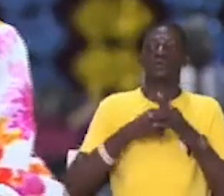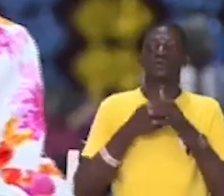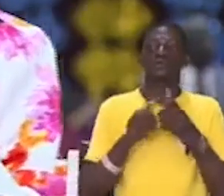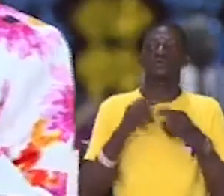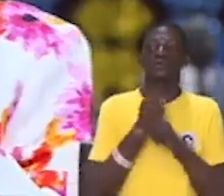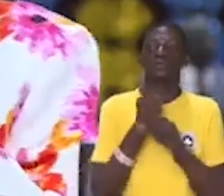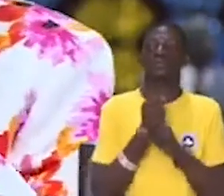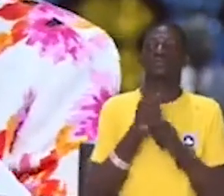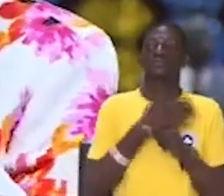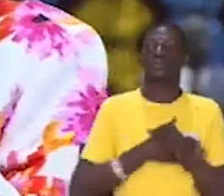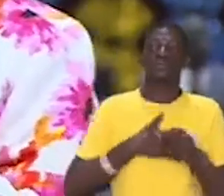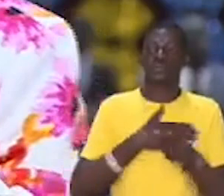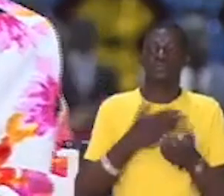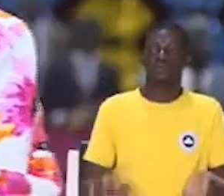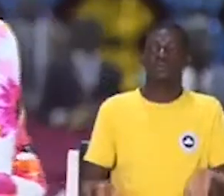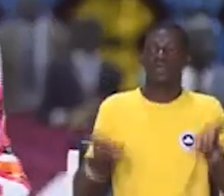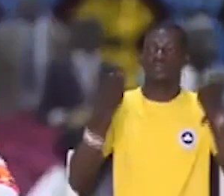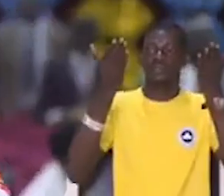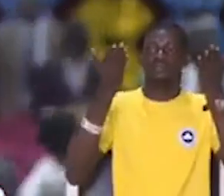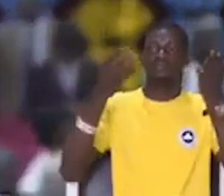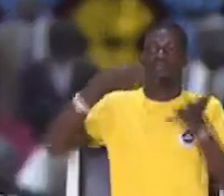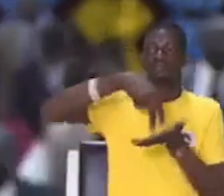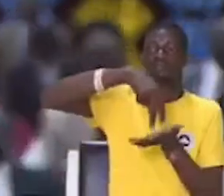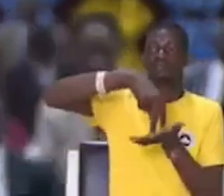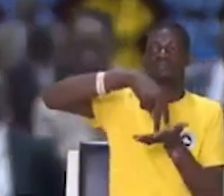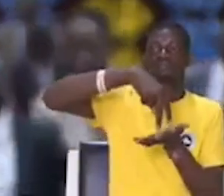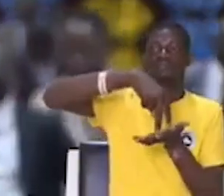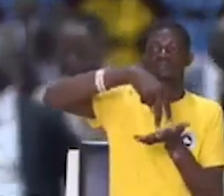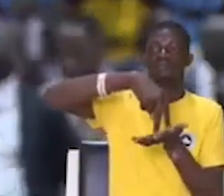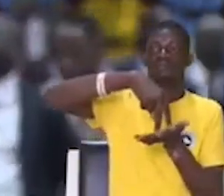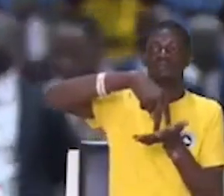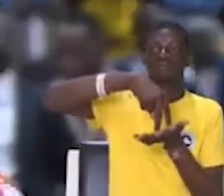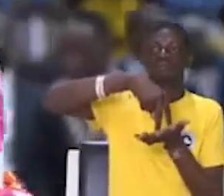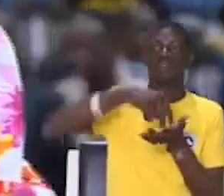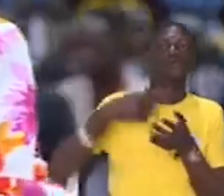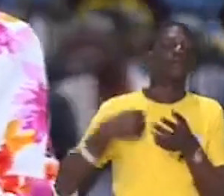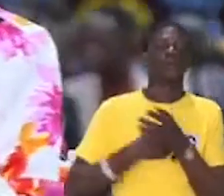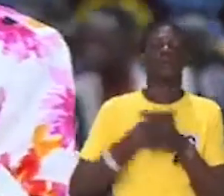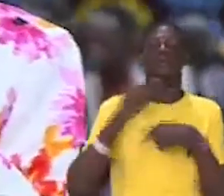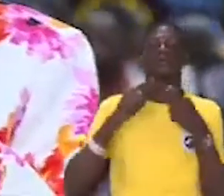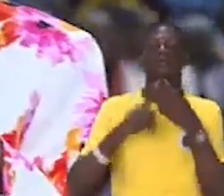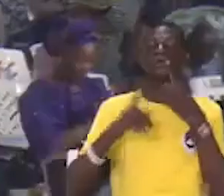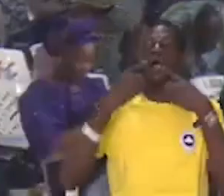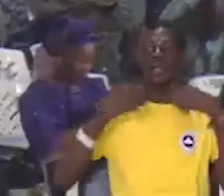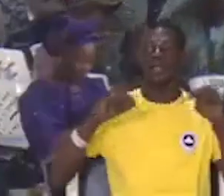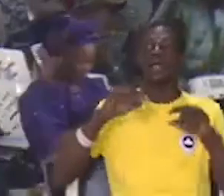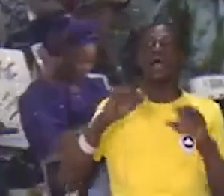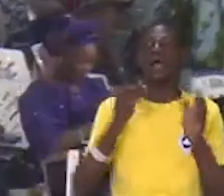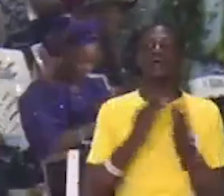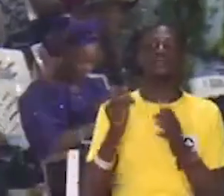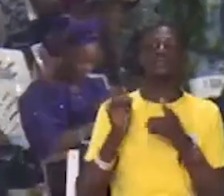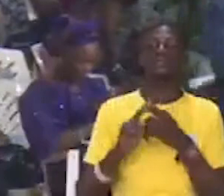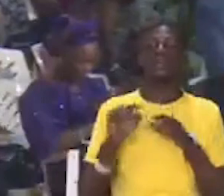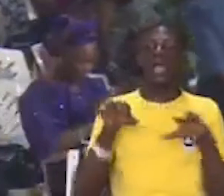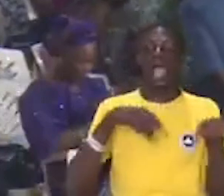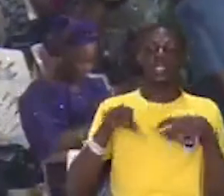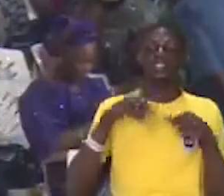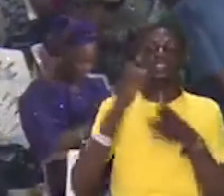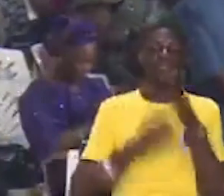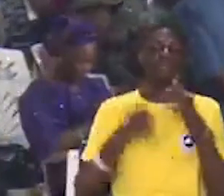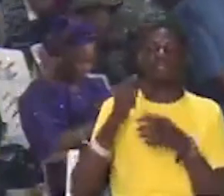declarations. Shall we please rise? In the name of Jesus, you are going to declare that according to Acts chapter 10 verse